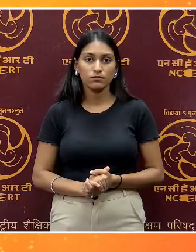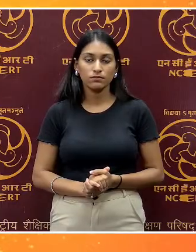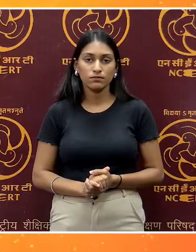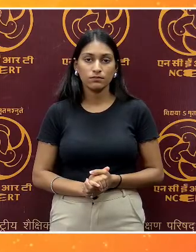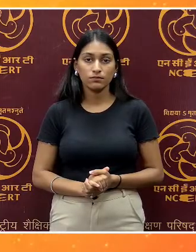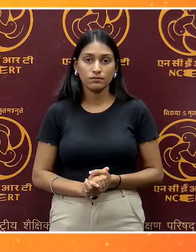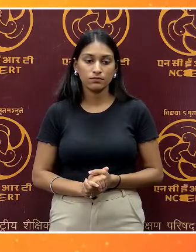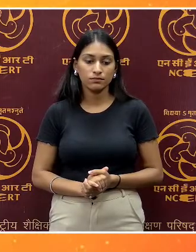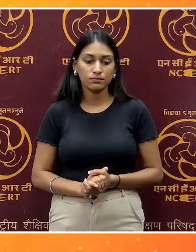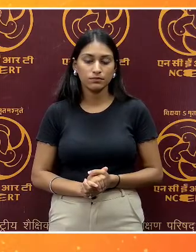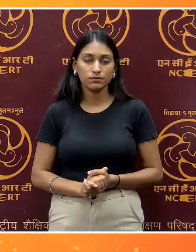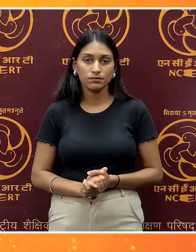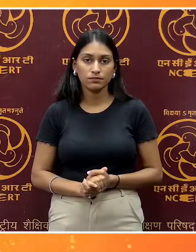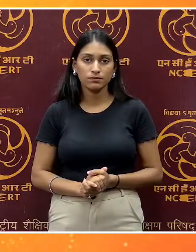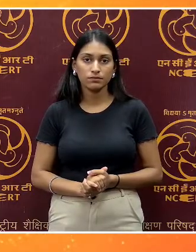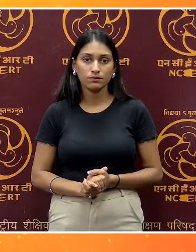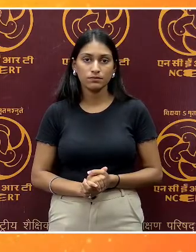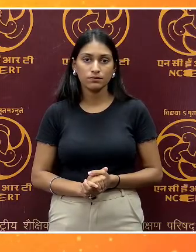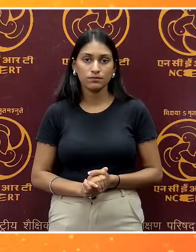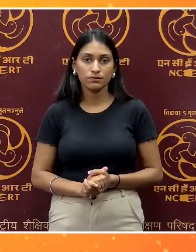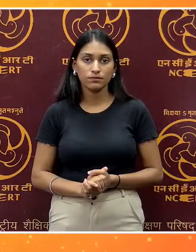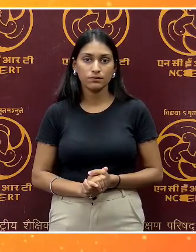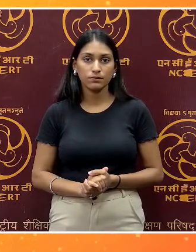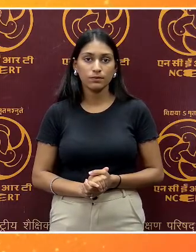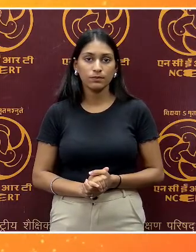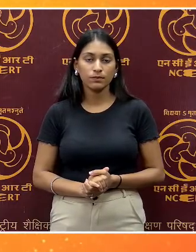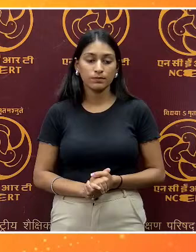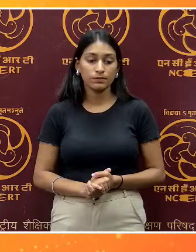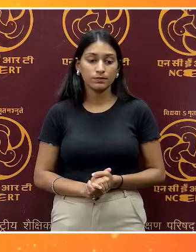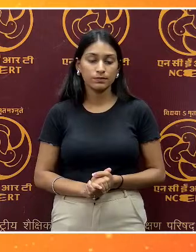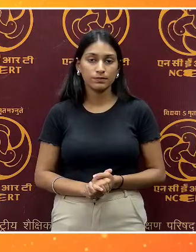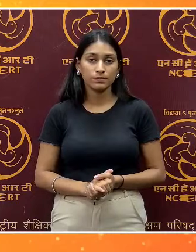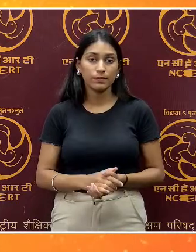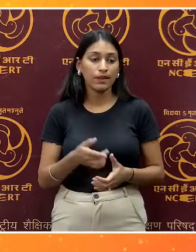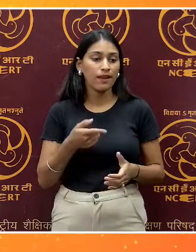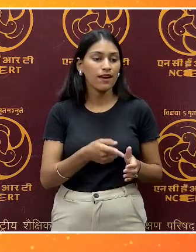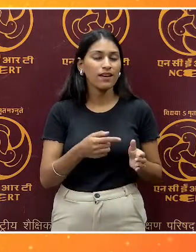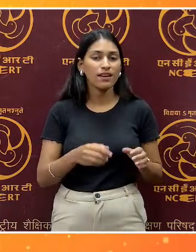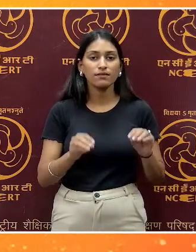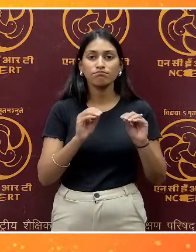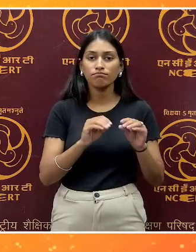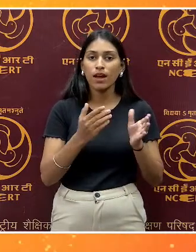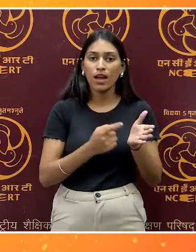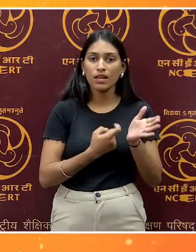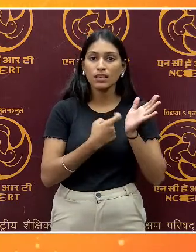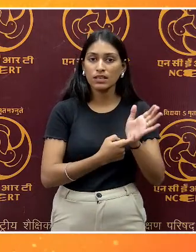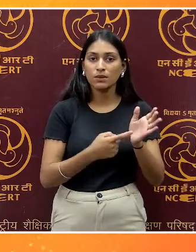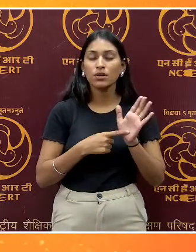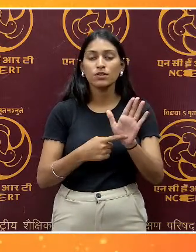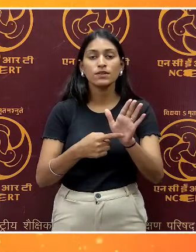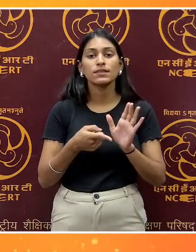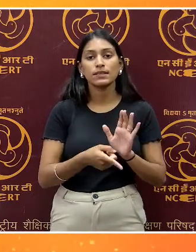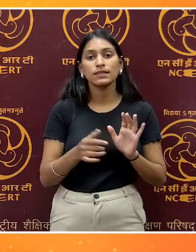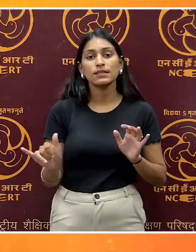This is the repetition of what you have studied earlier. Triangle law,